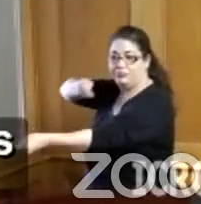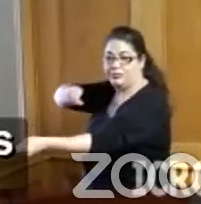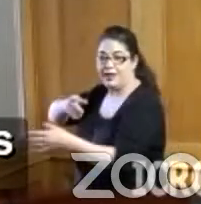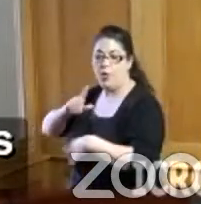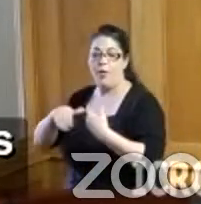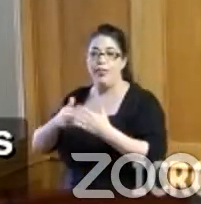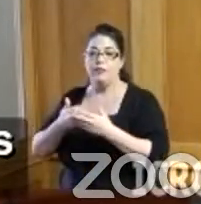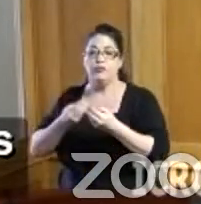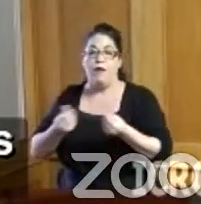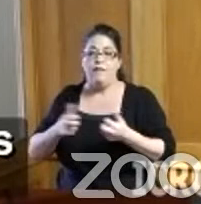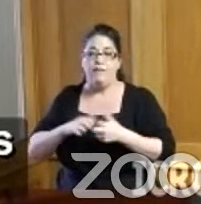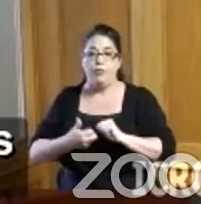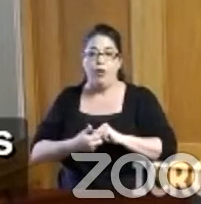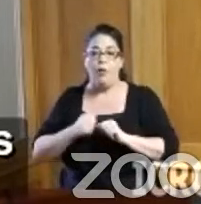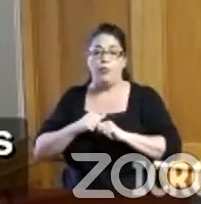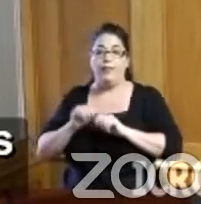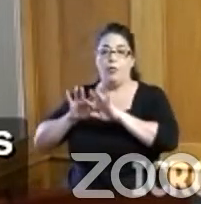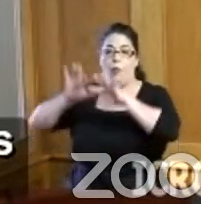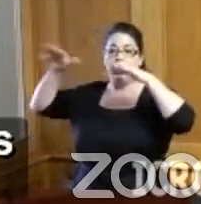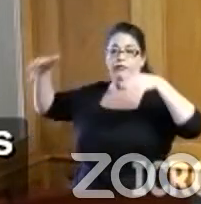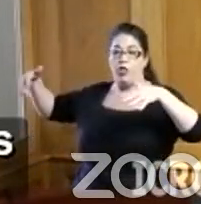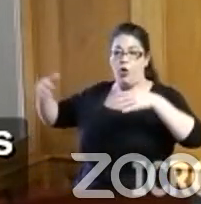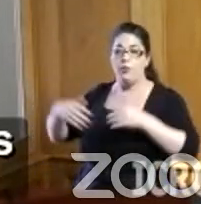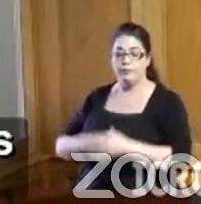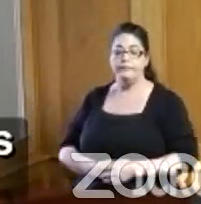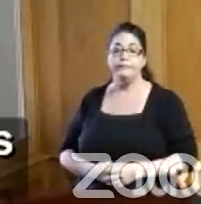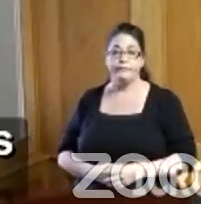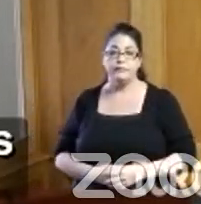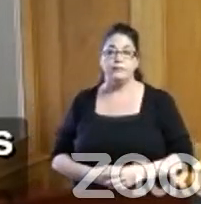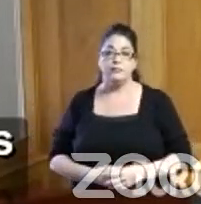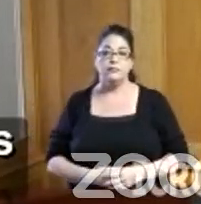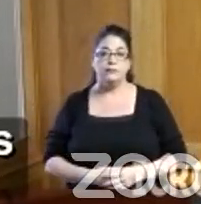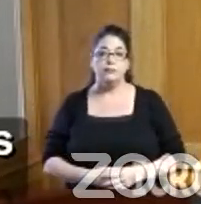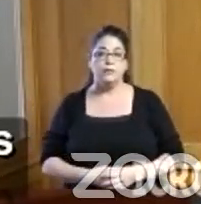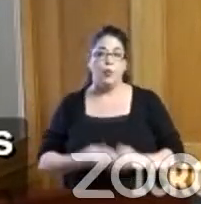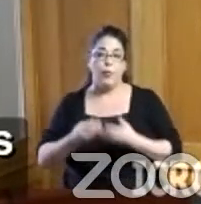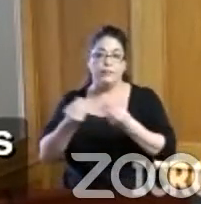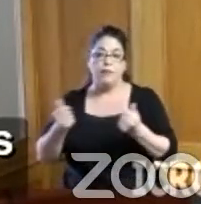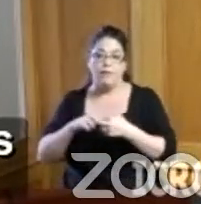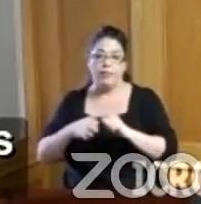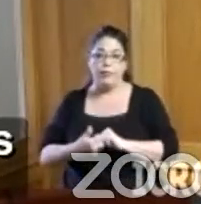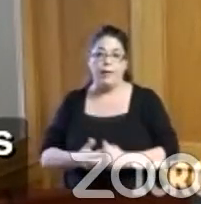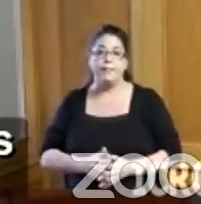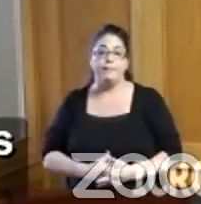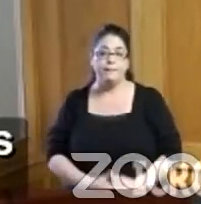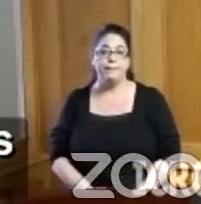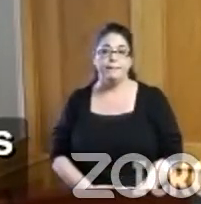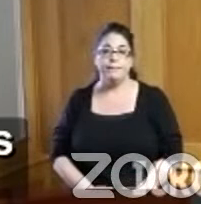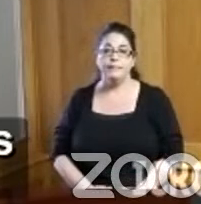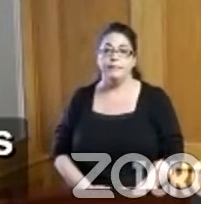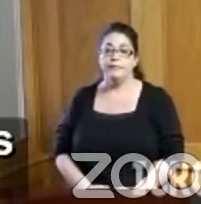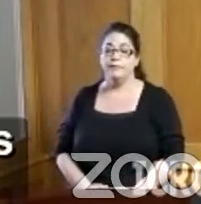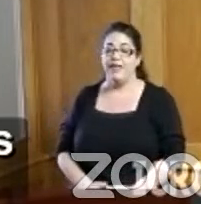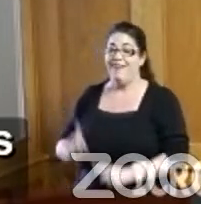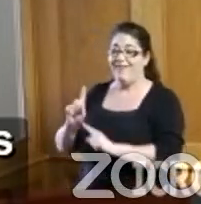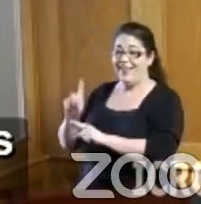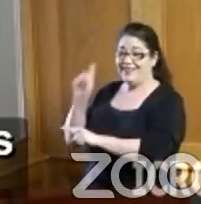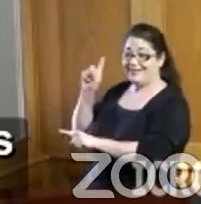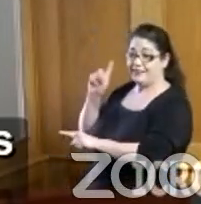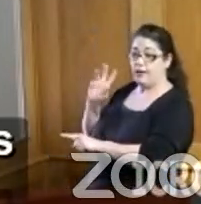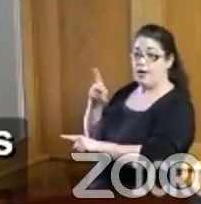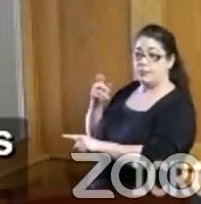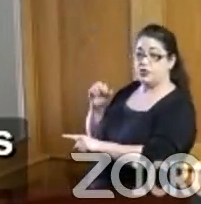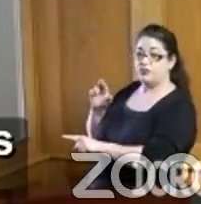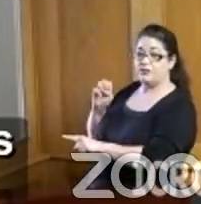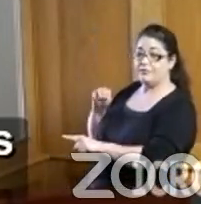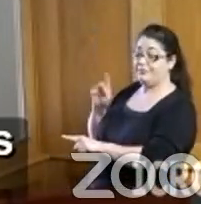will solve the problem of the overflowing mm-hmm. manhole at the Stonebridge Lakes community. This upstream area, if there's anything